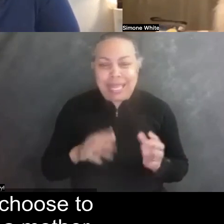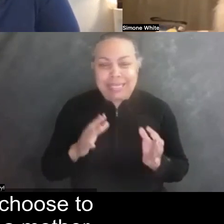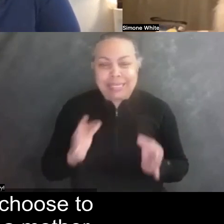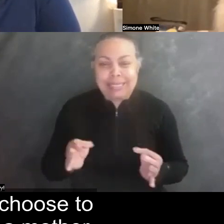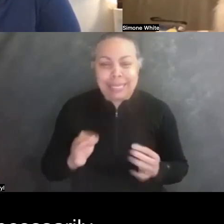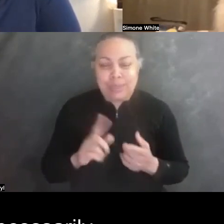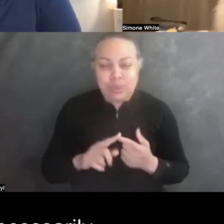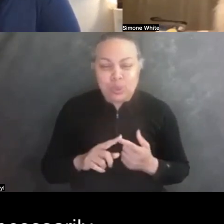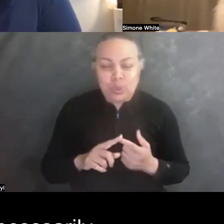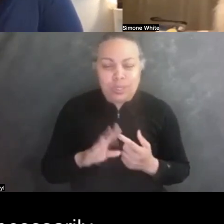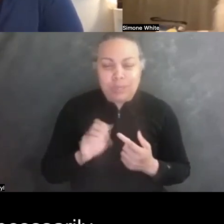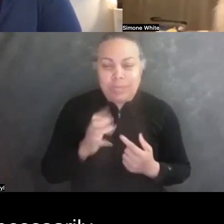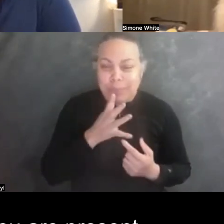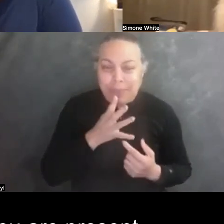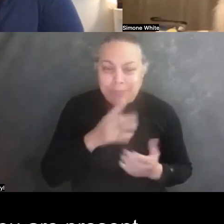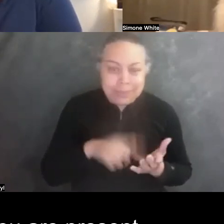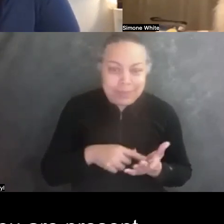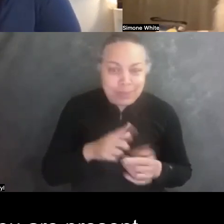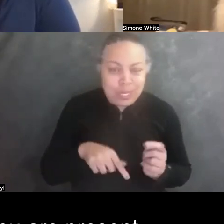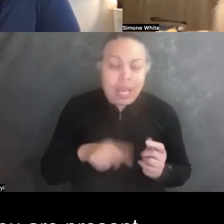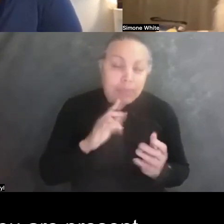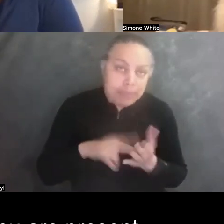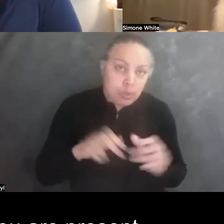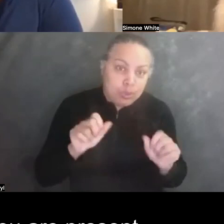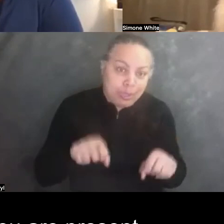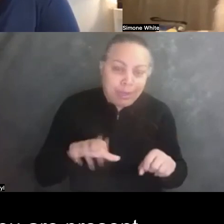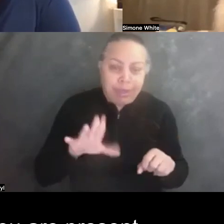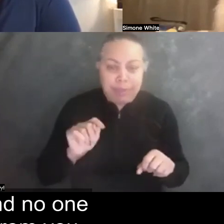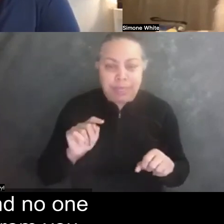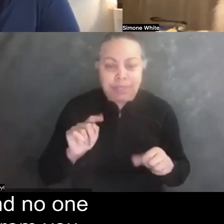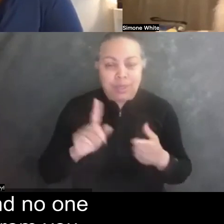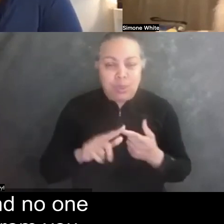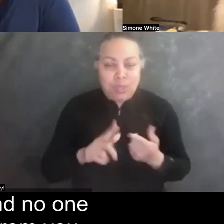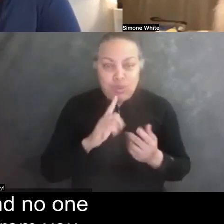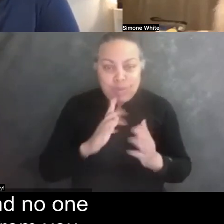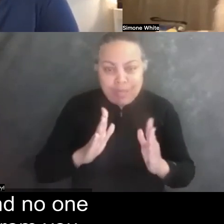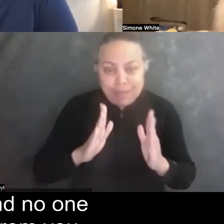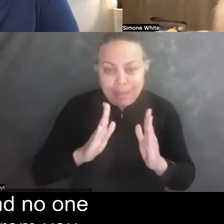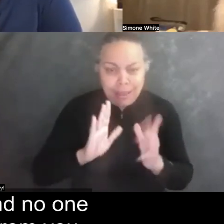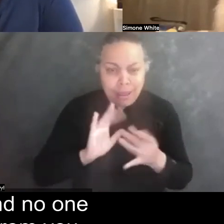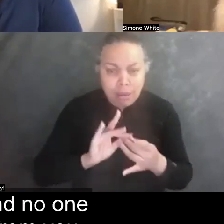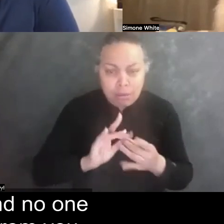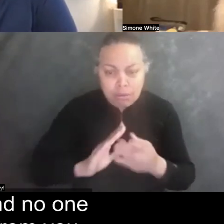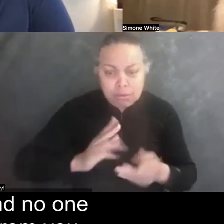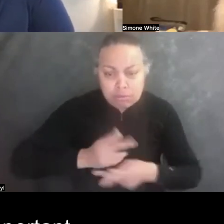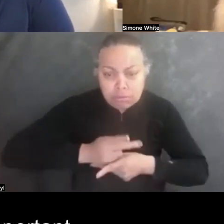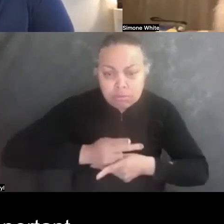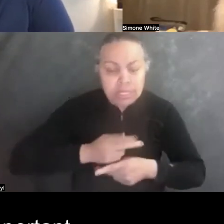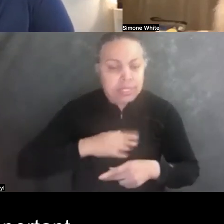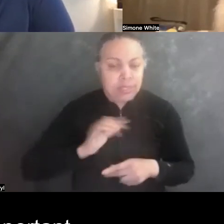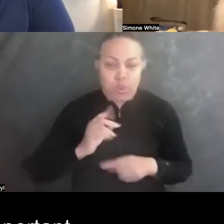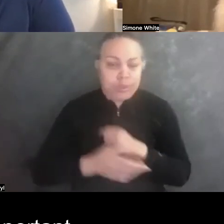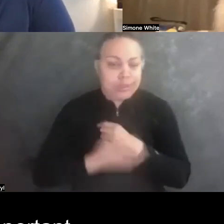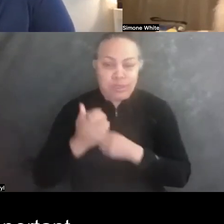mother. And you can't necessarily, you can, but when you are present, you're there and no one can take that from you. And